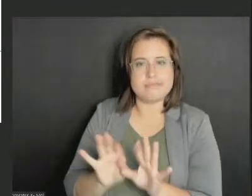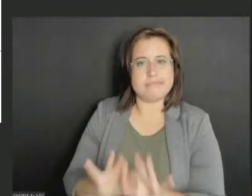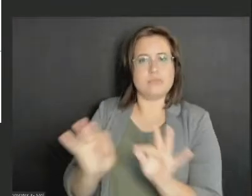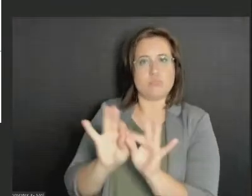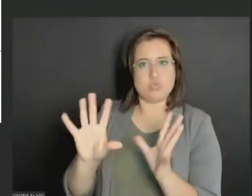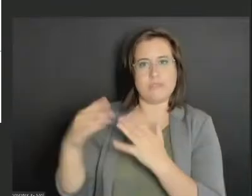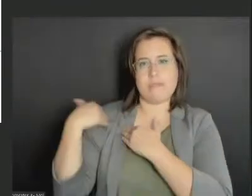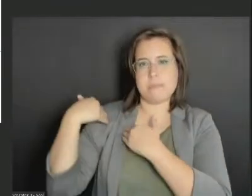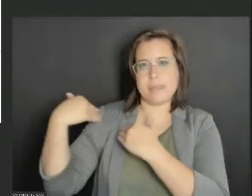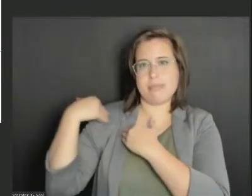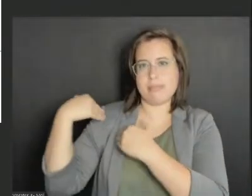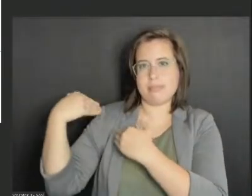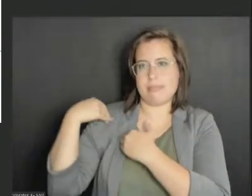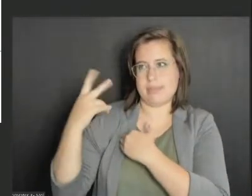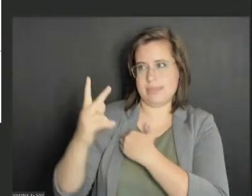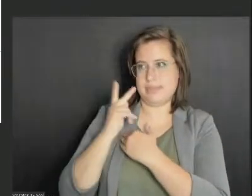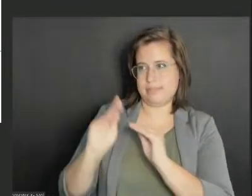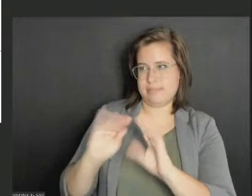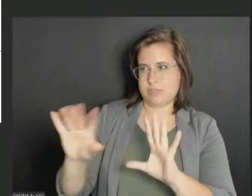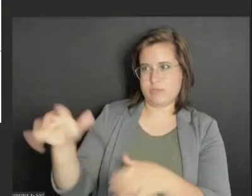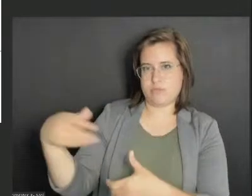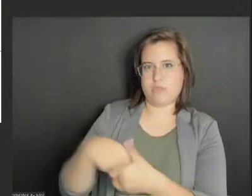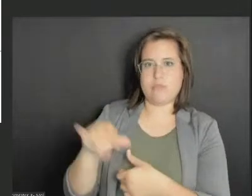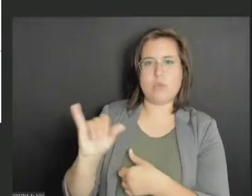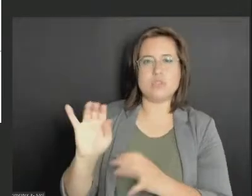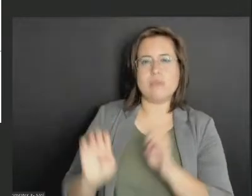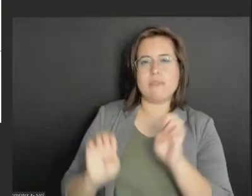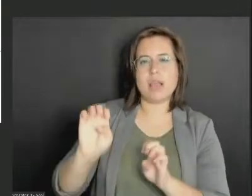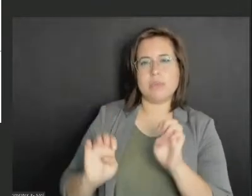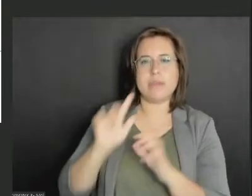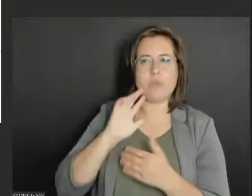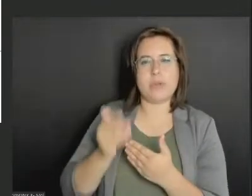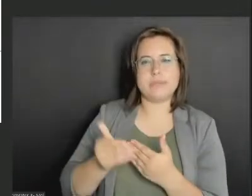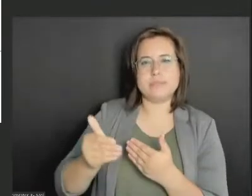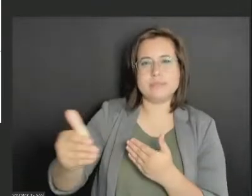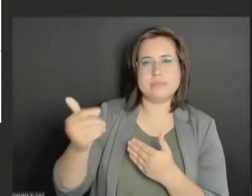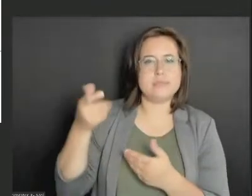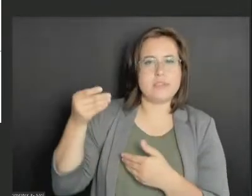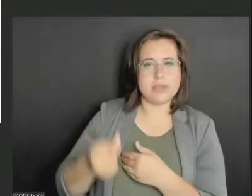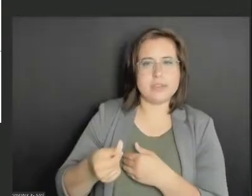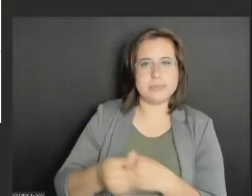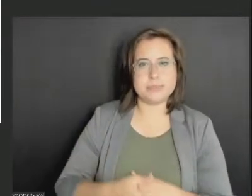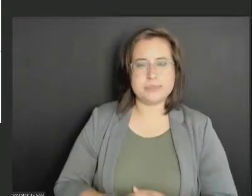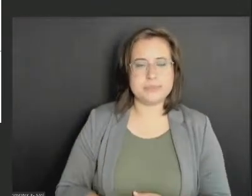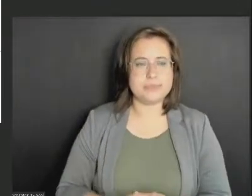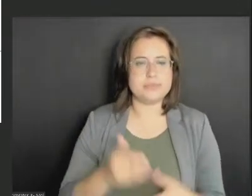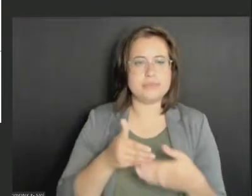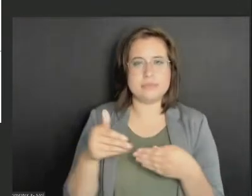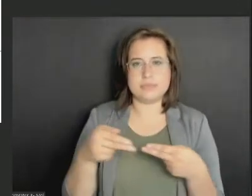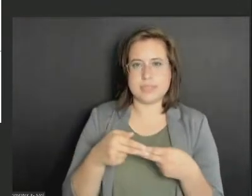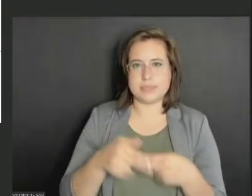accountability, and as part of the evaluation for ongoing funding. Next slide, please.